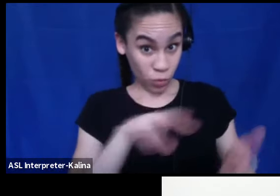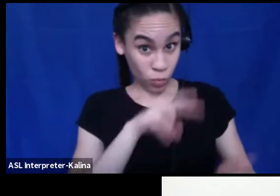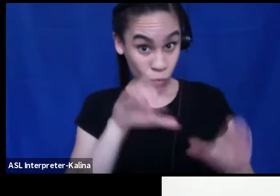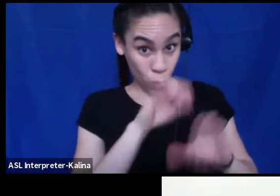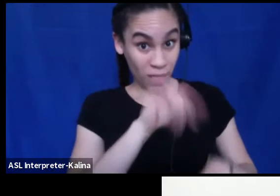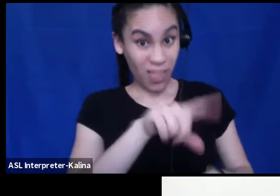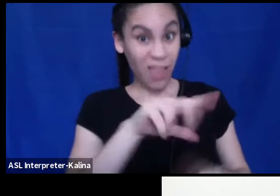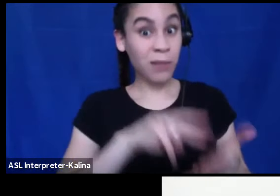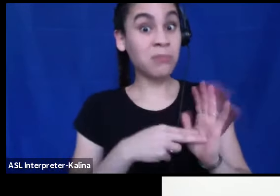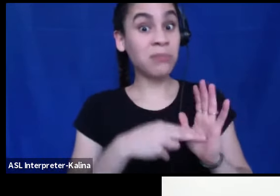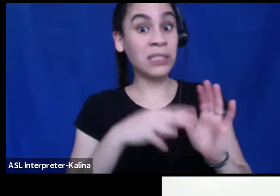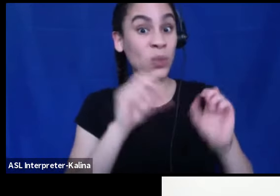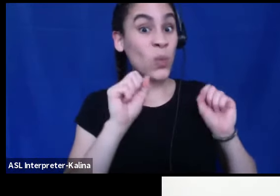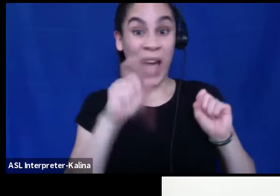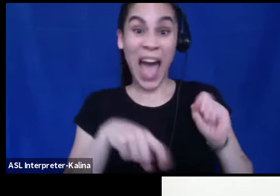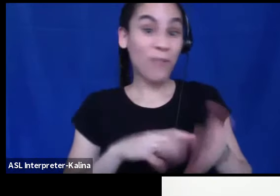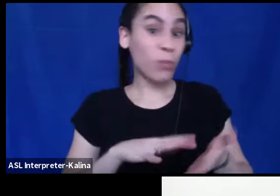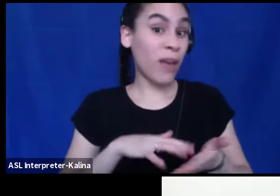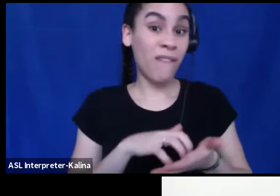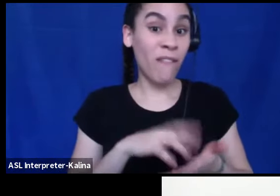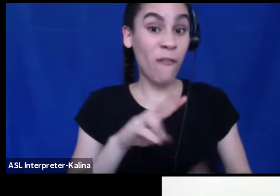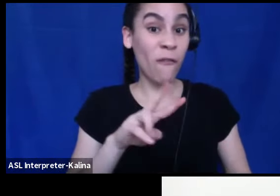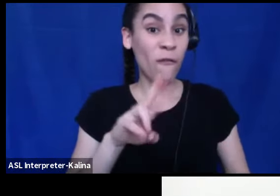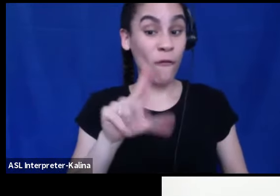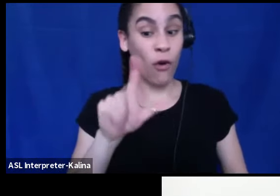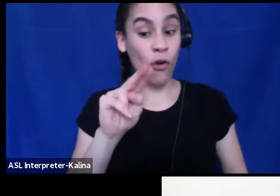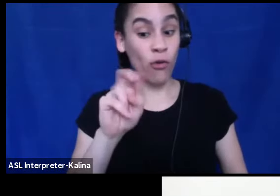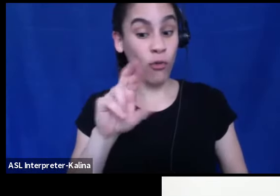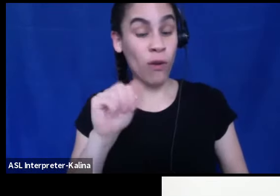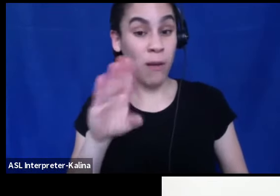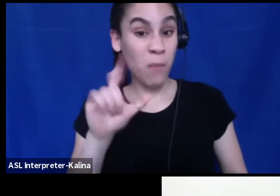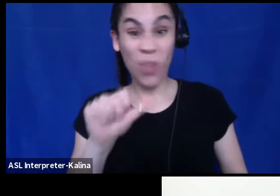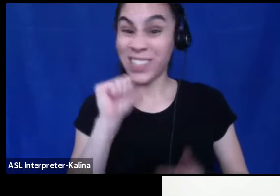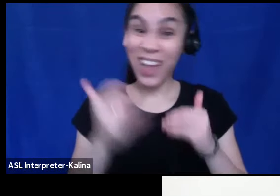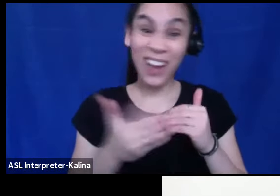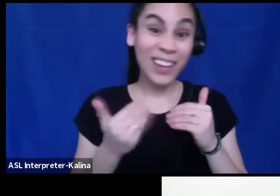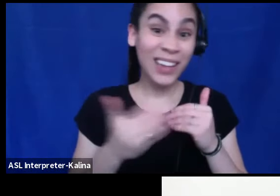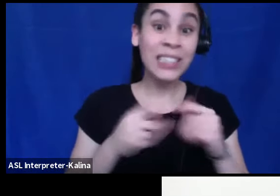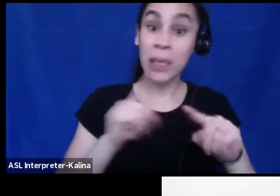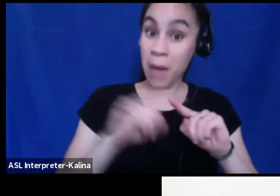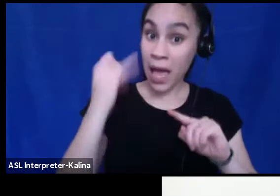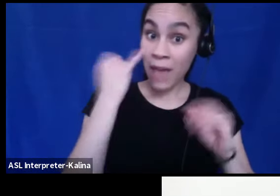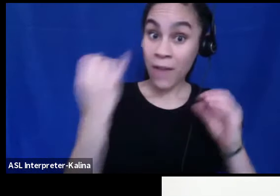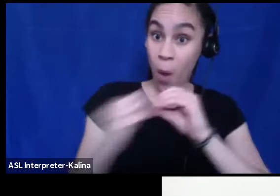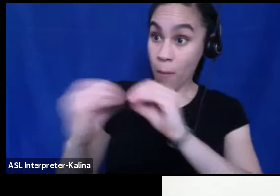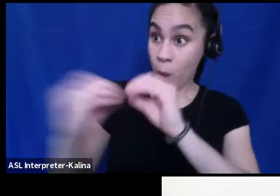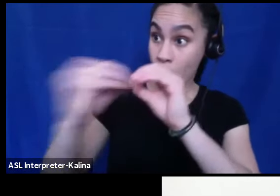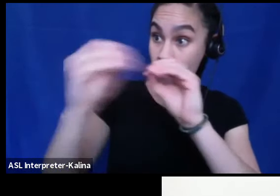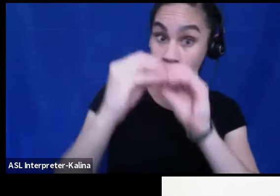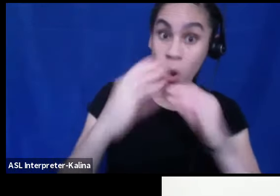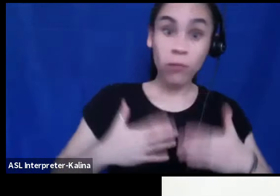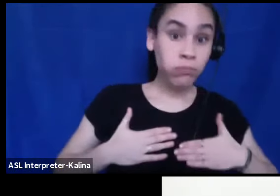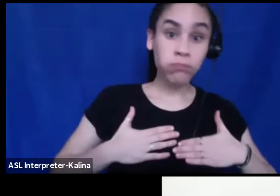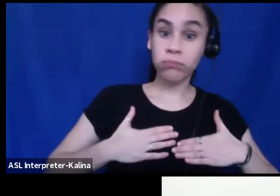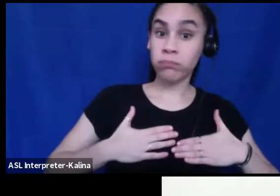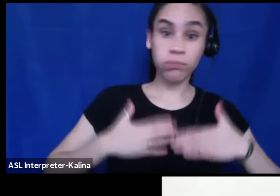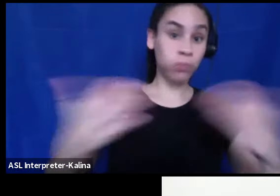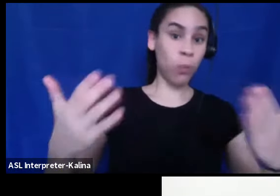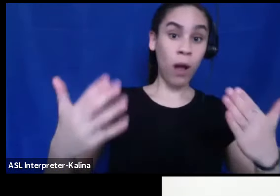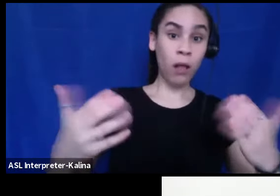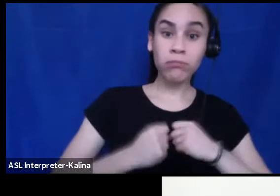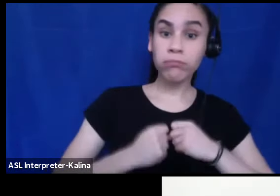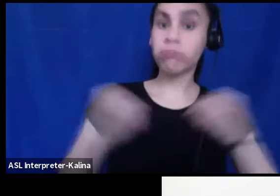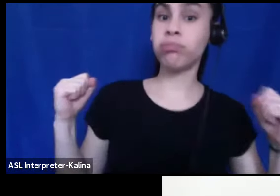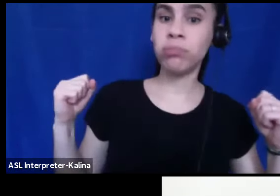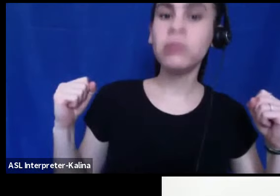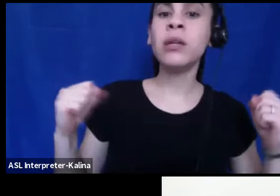out there, and that's not easy. But the more of us that do that, the more comfortable we make it for others to do so. So I think that's